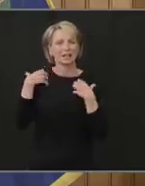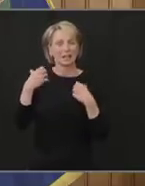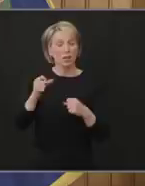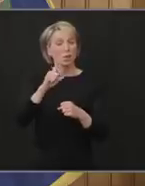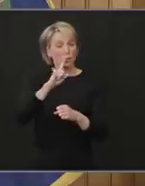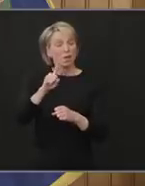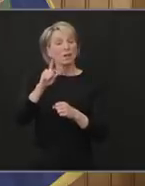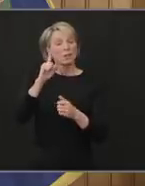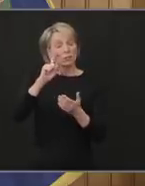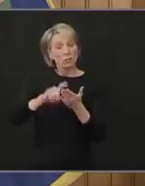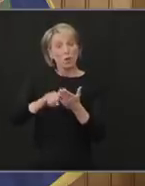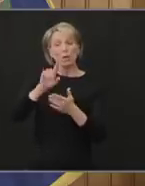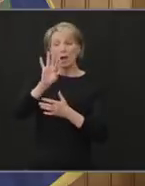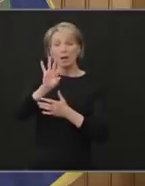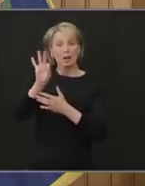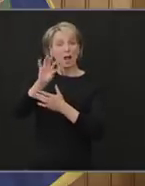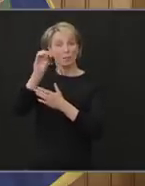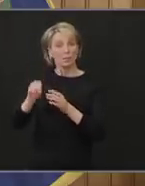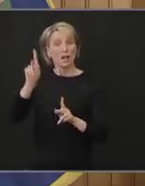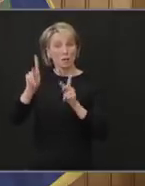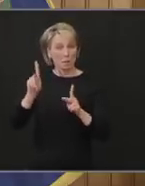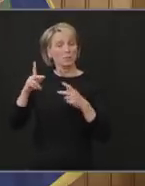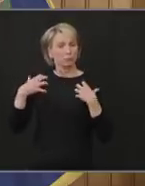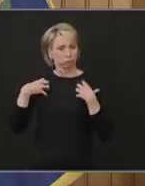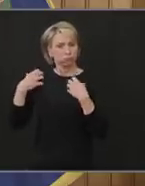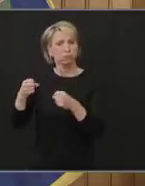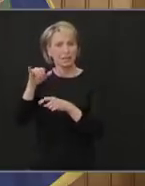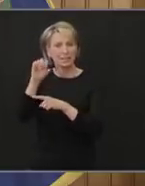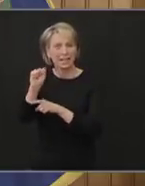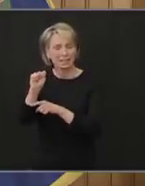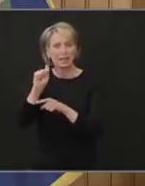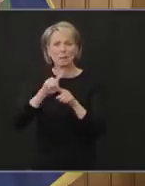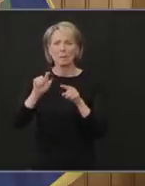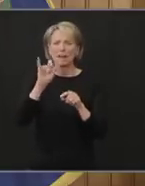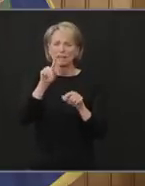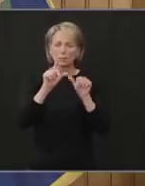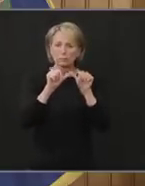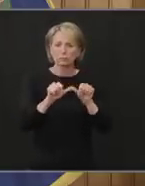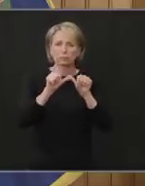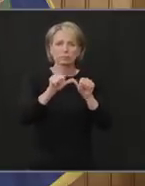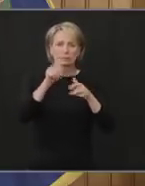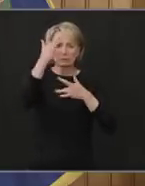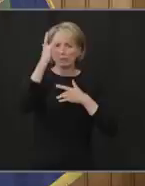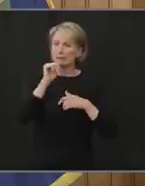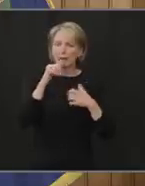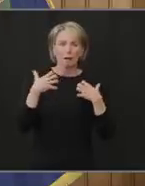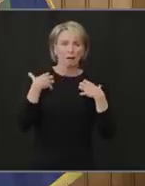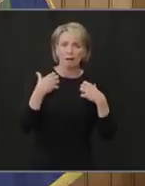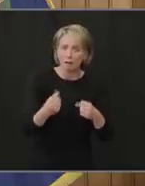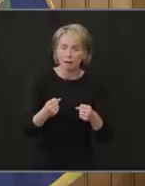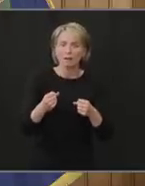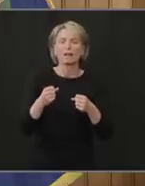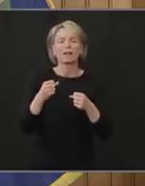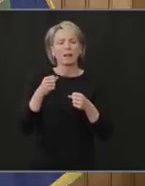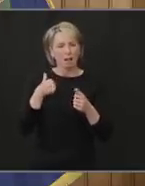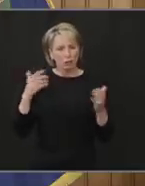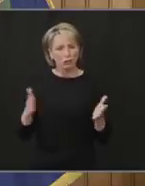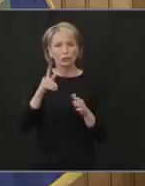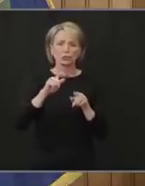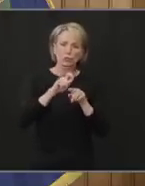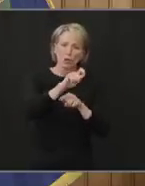99% get better, and those few that don't, call your doctor and we'll have you tested. I say that in terms of what I think about